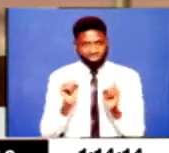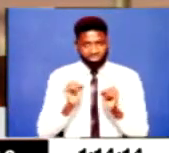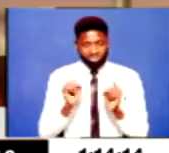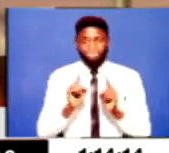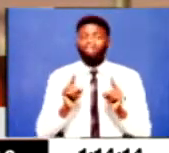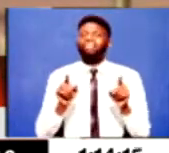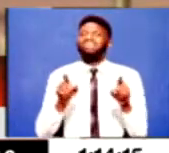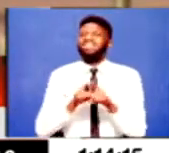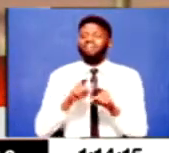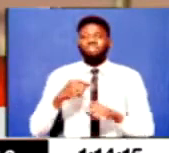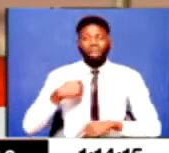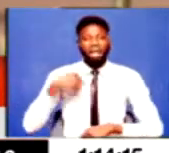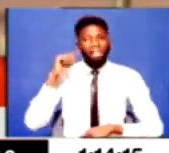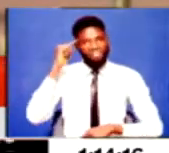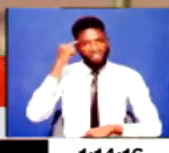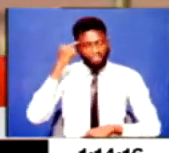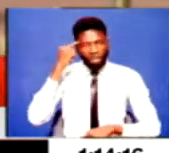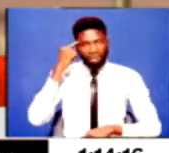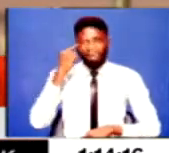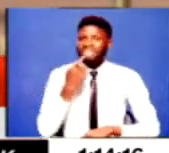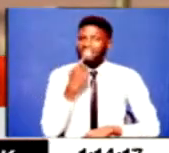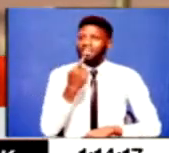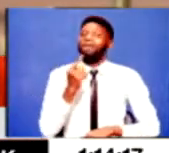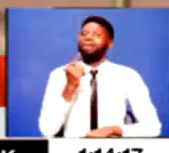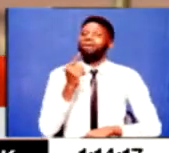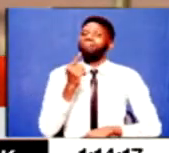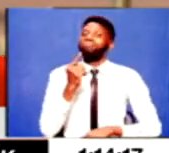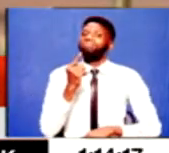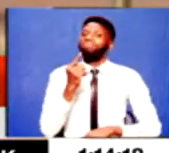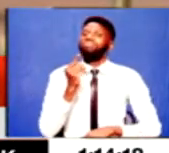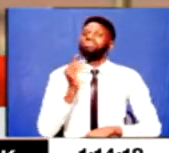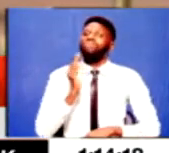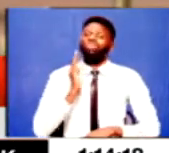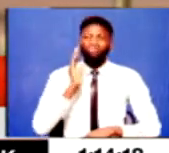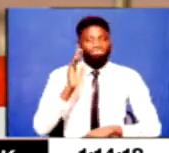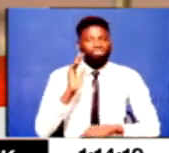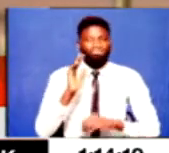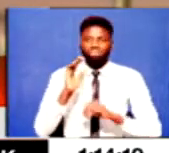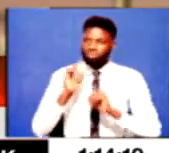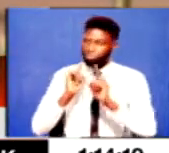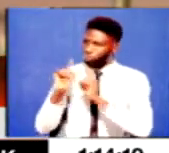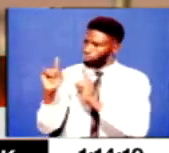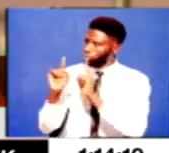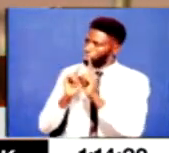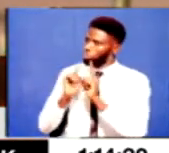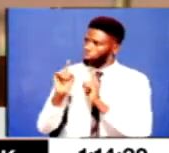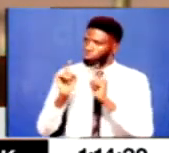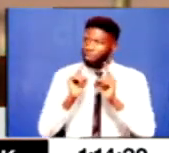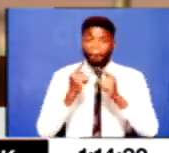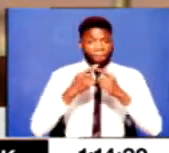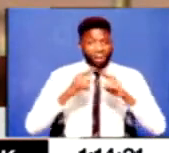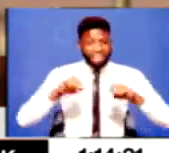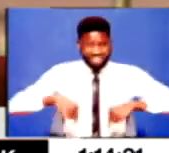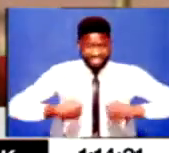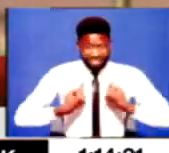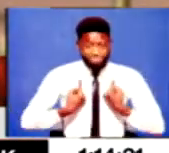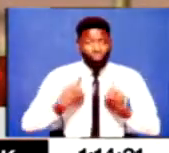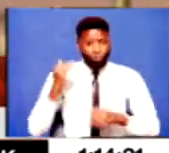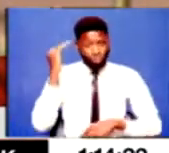I think he had said he was going to talk at some time. But what I know is that I'm not his